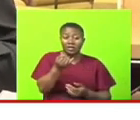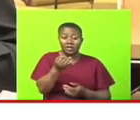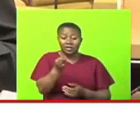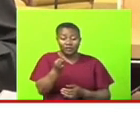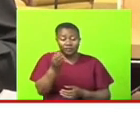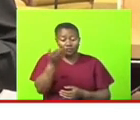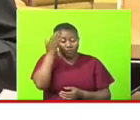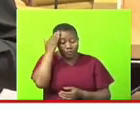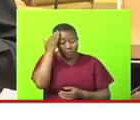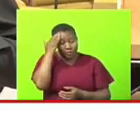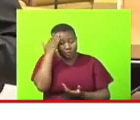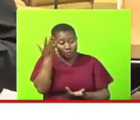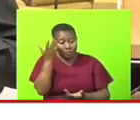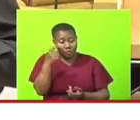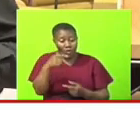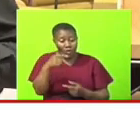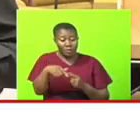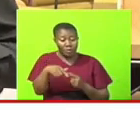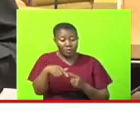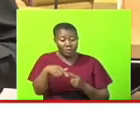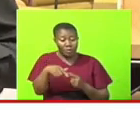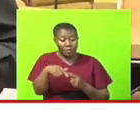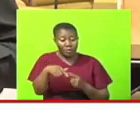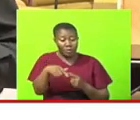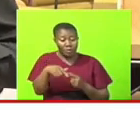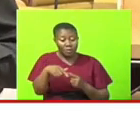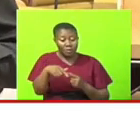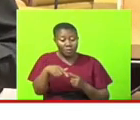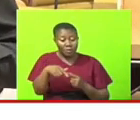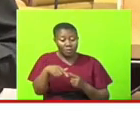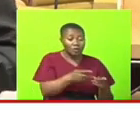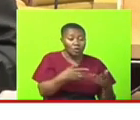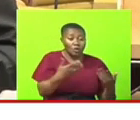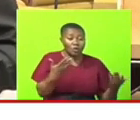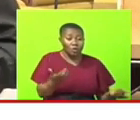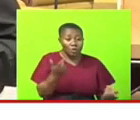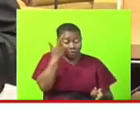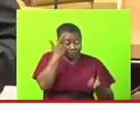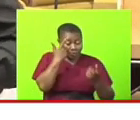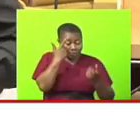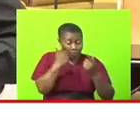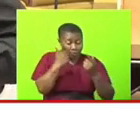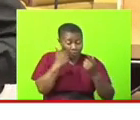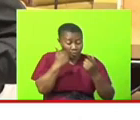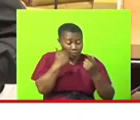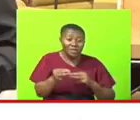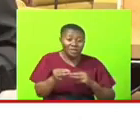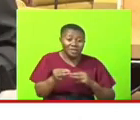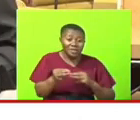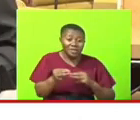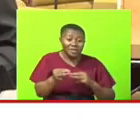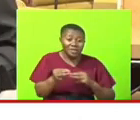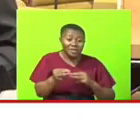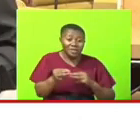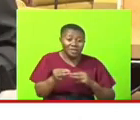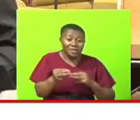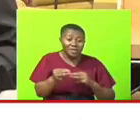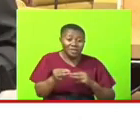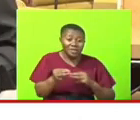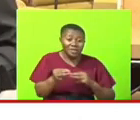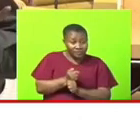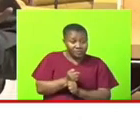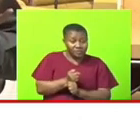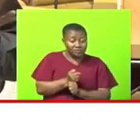the paragraph G, the second limb. That says all seeks to remain in Parliament. That is a